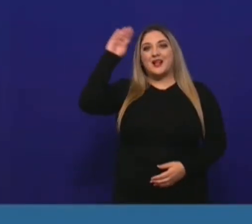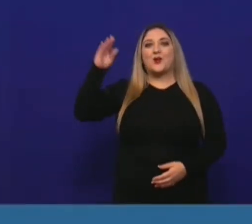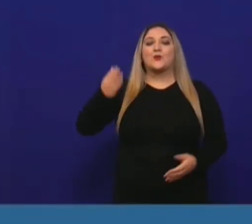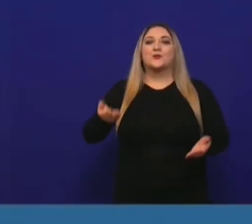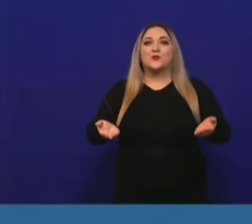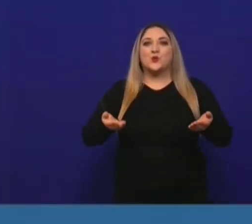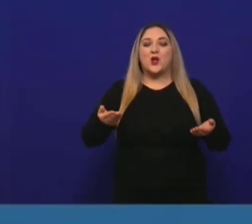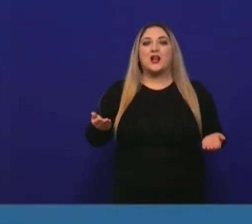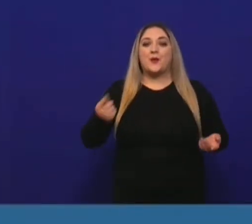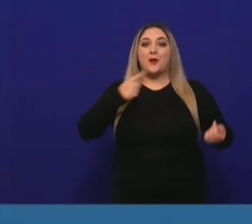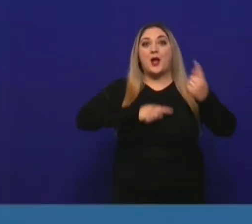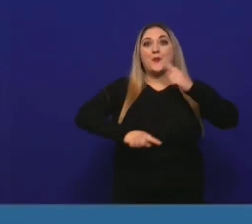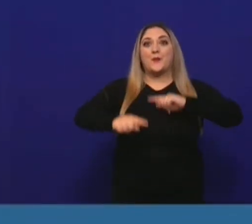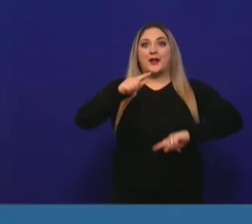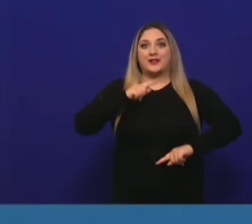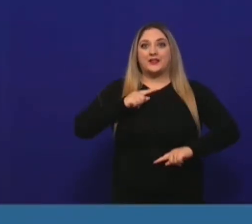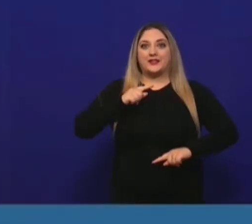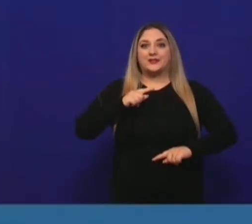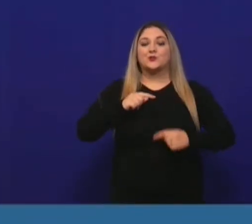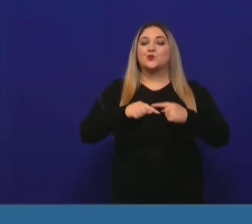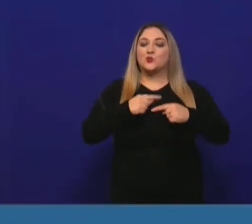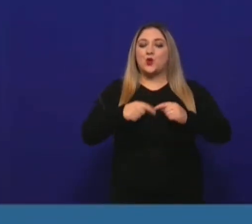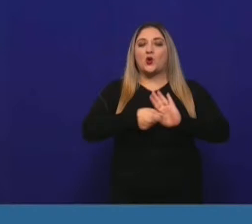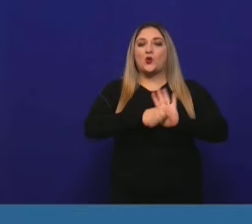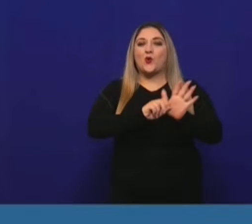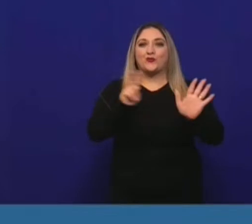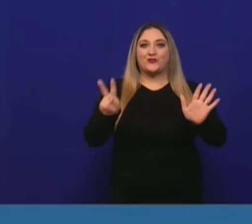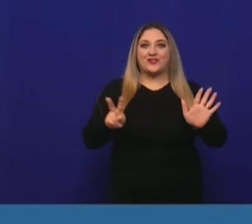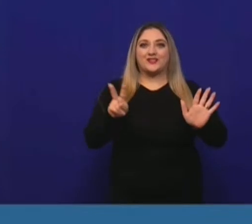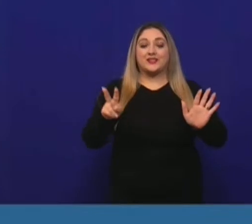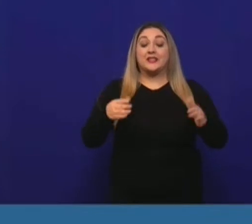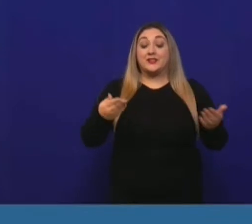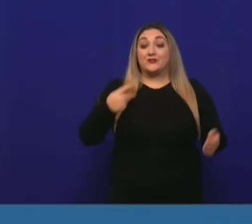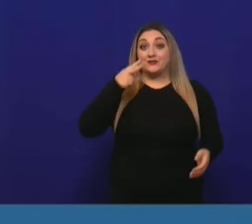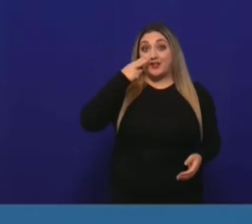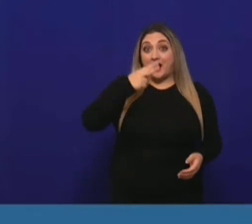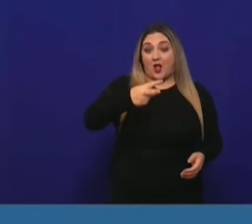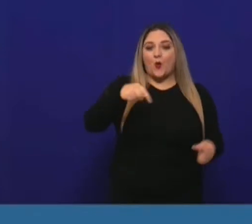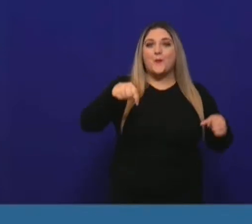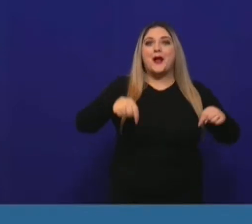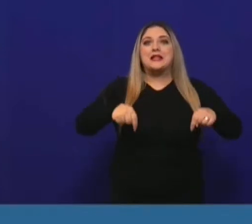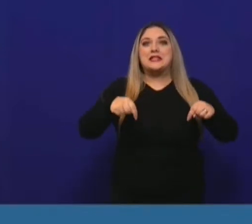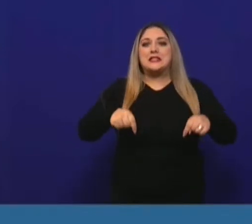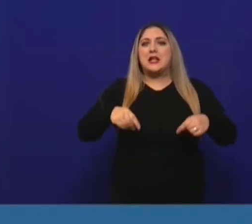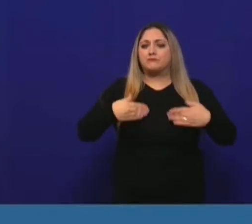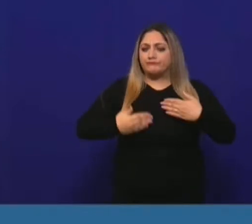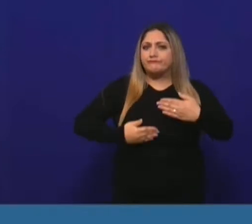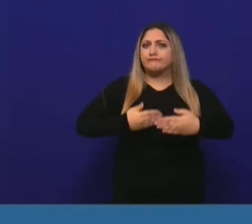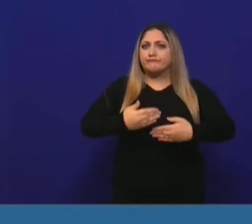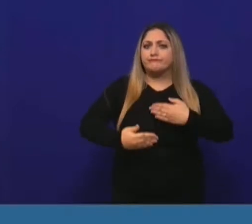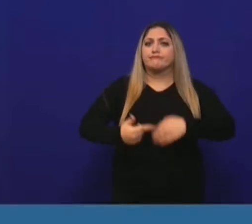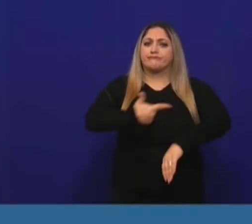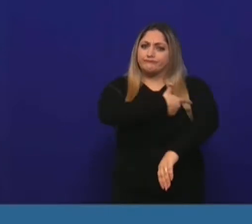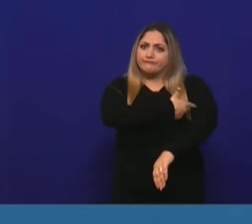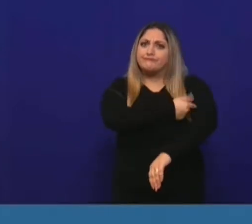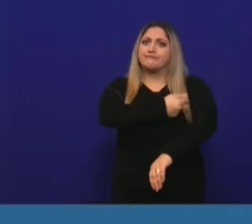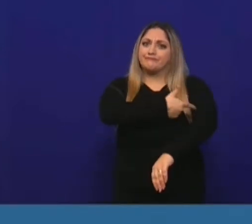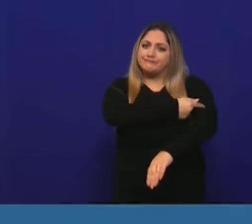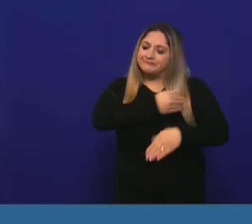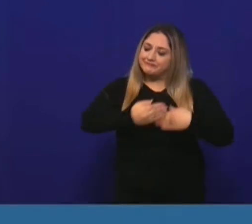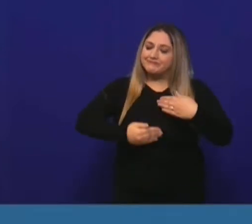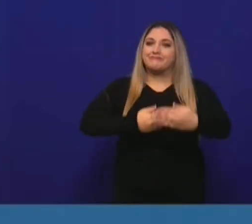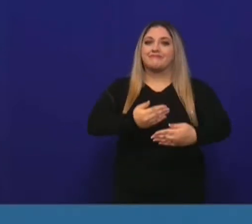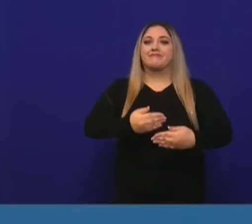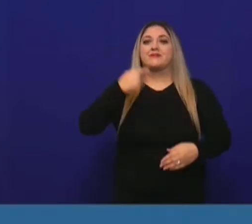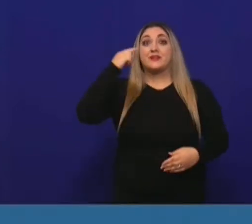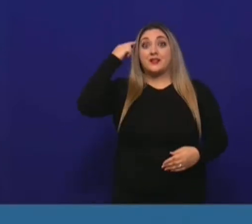magħkom għal dan il-bulletin mediku dwar il-COVID. Palma din daraw bħalissa għaddejjin tajjeb bit-tilqim fejn l-istrateġija